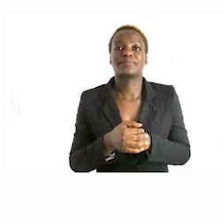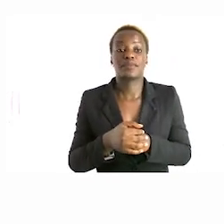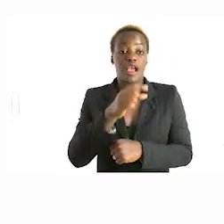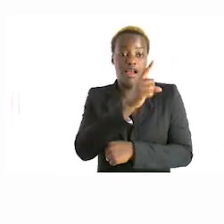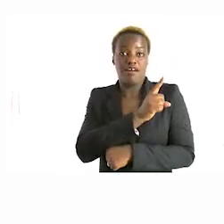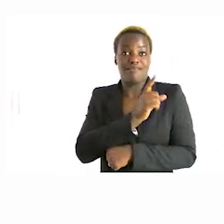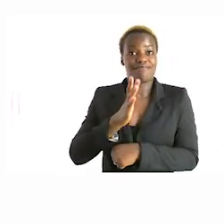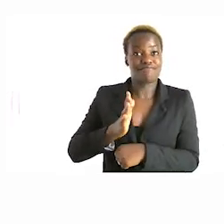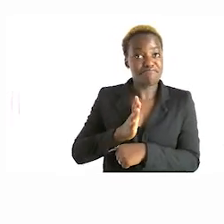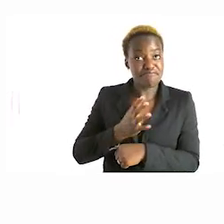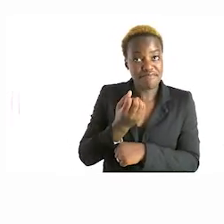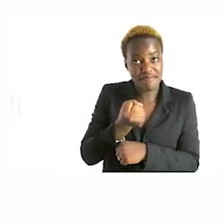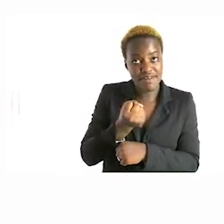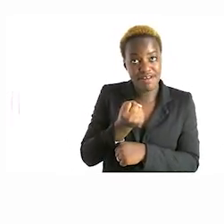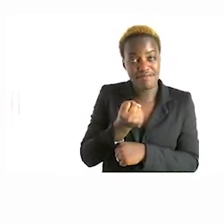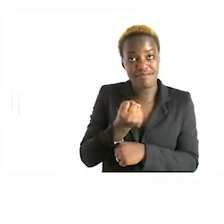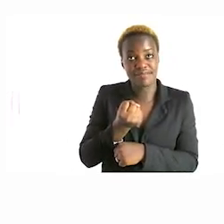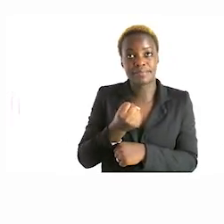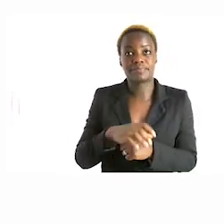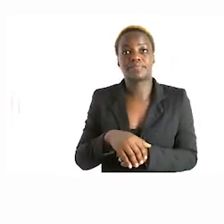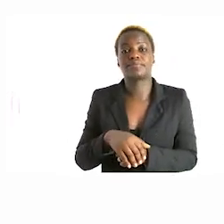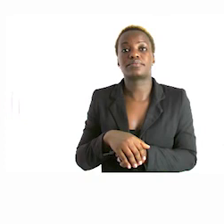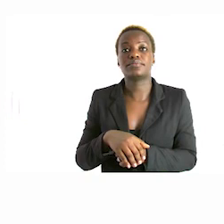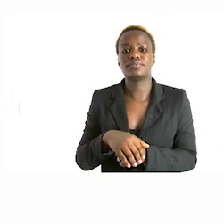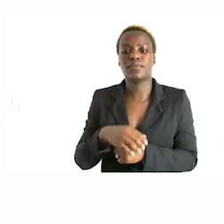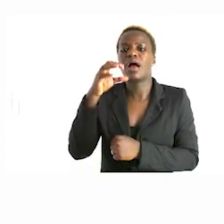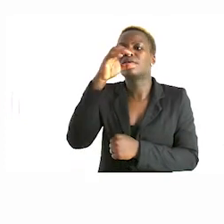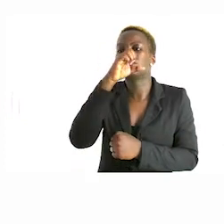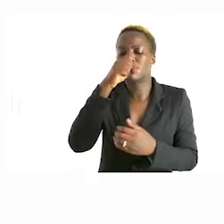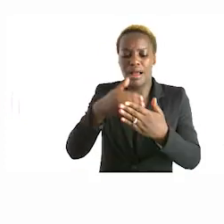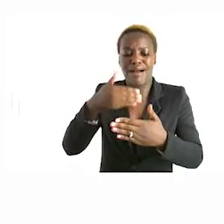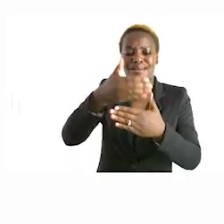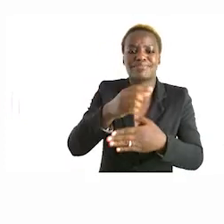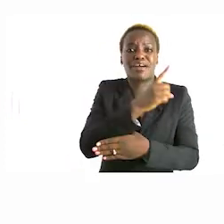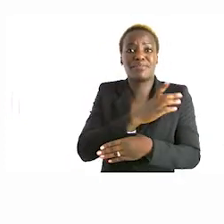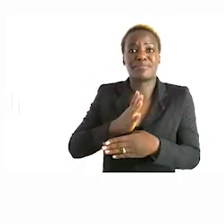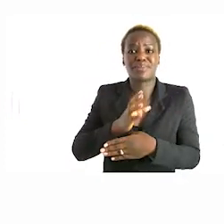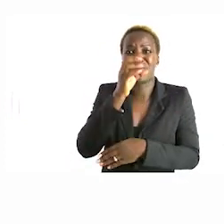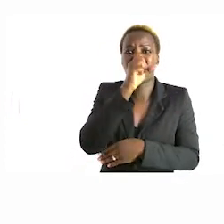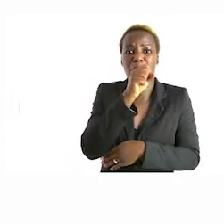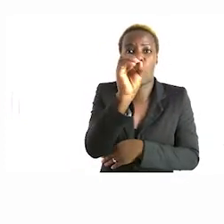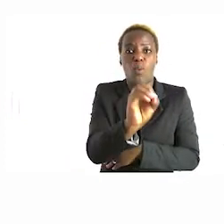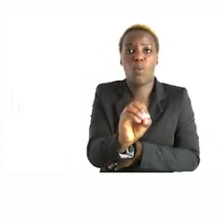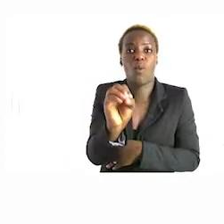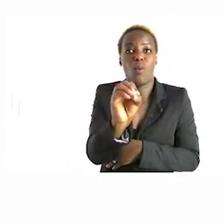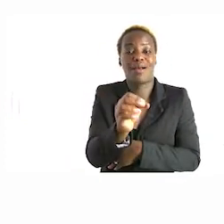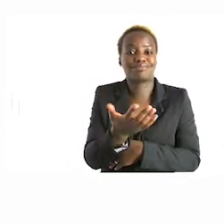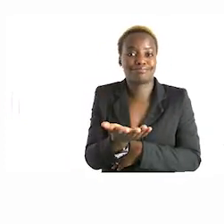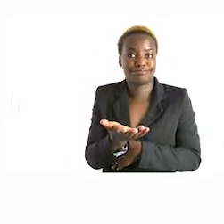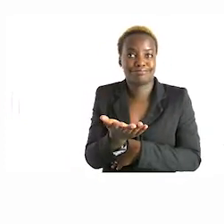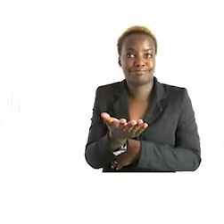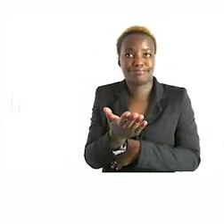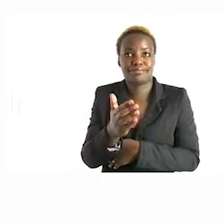15, we have been given 15, and then the number that follows after 15 is been taken away, and then we